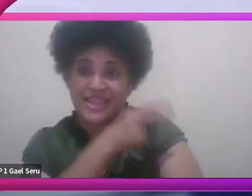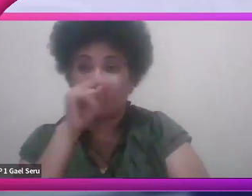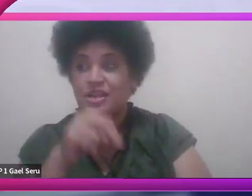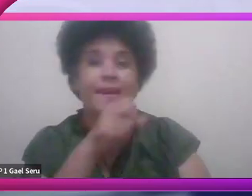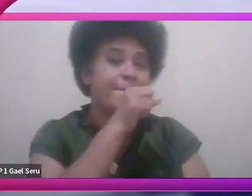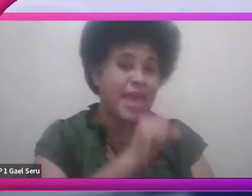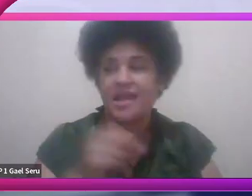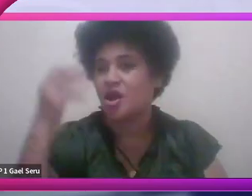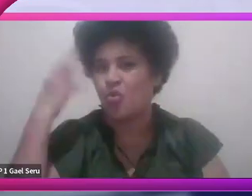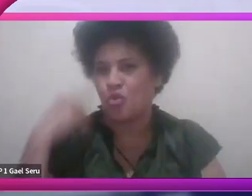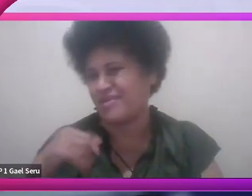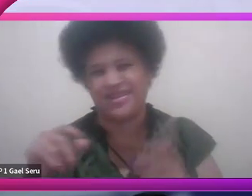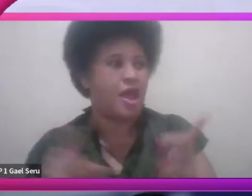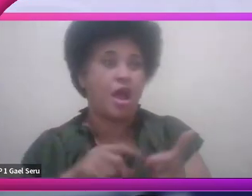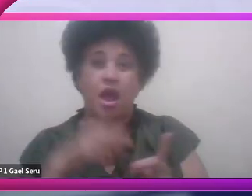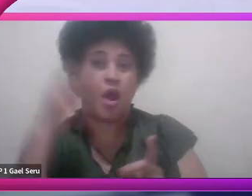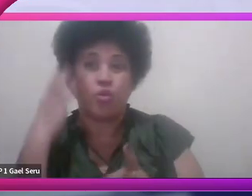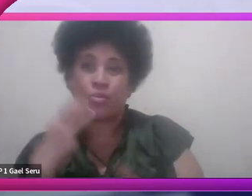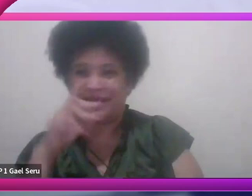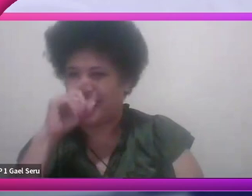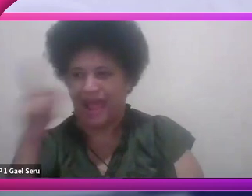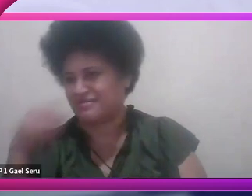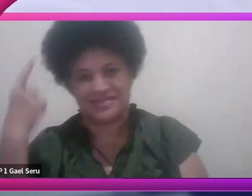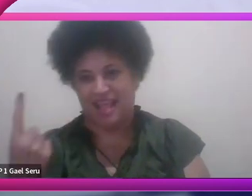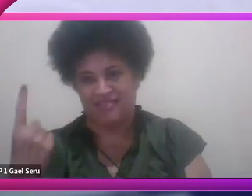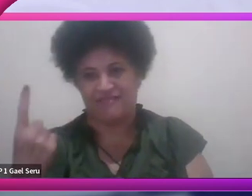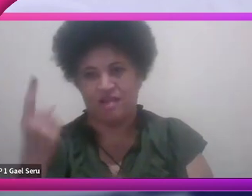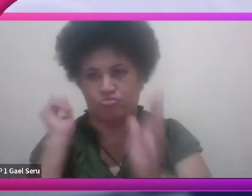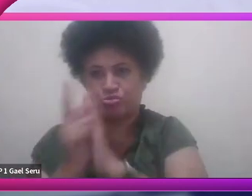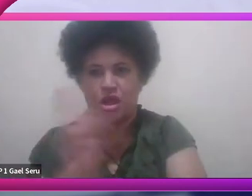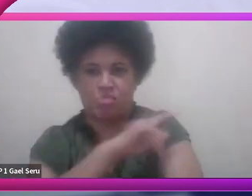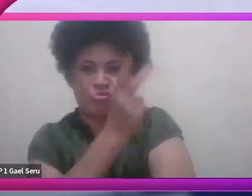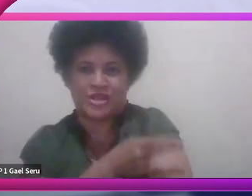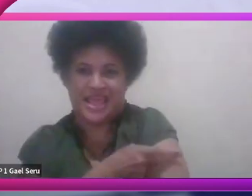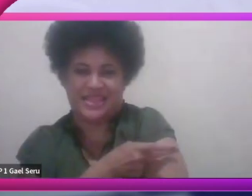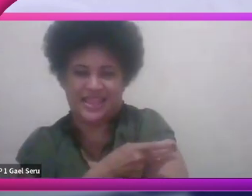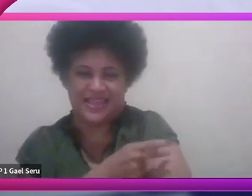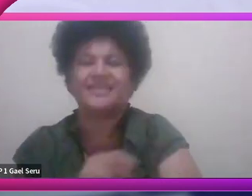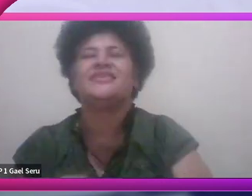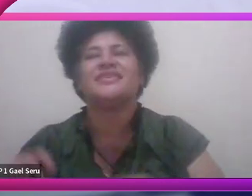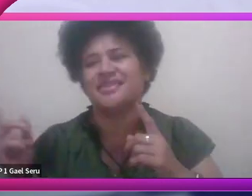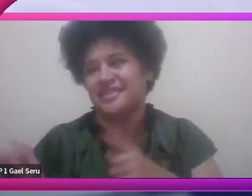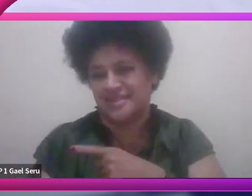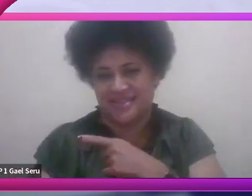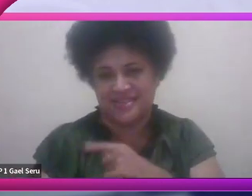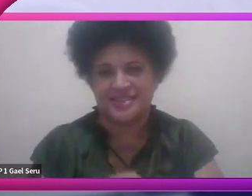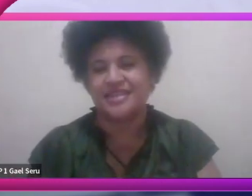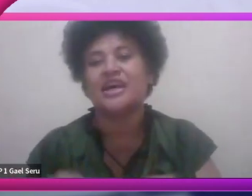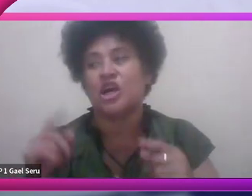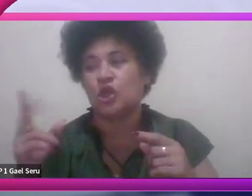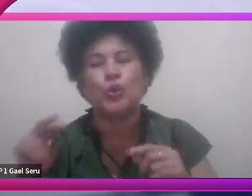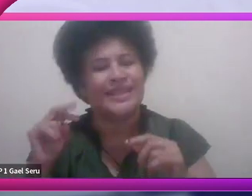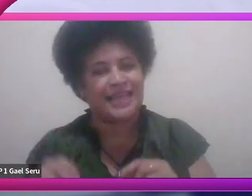woman alone is not, the fertility will not take place if a woman alone, unless you